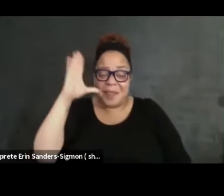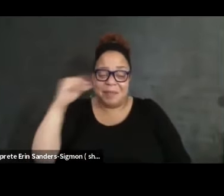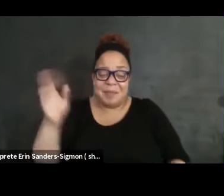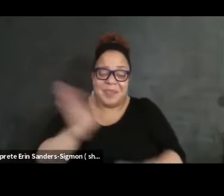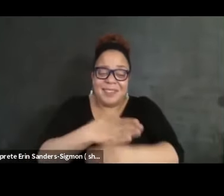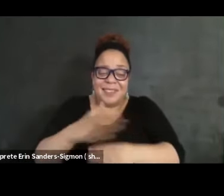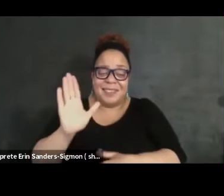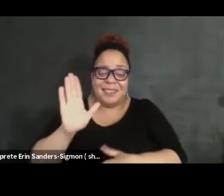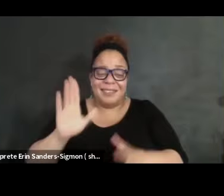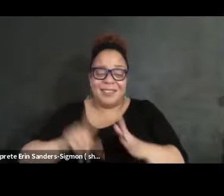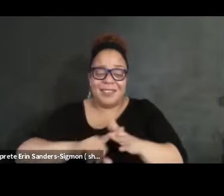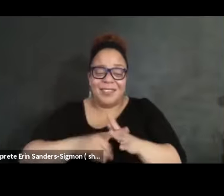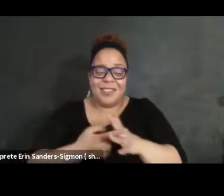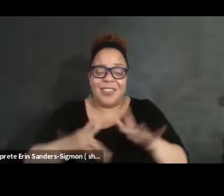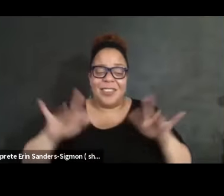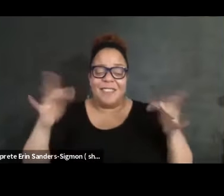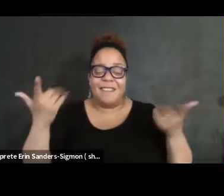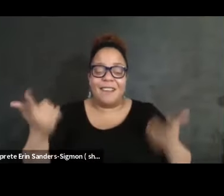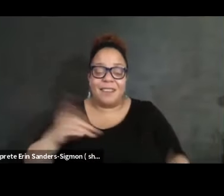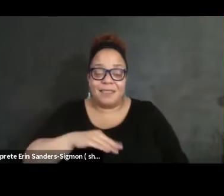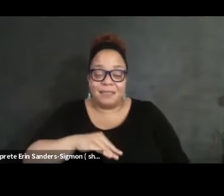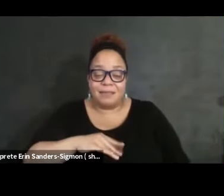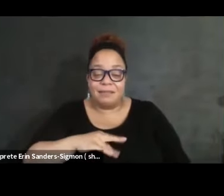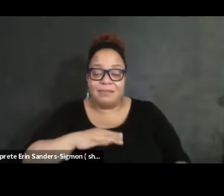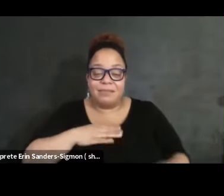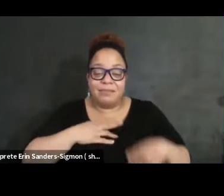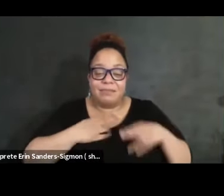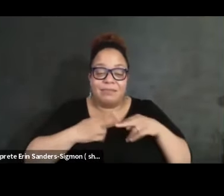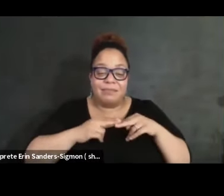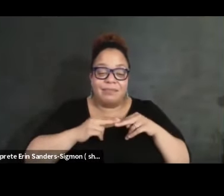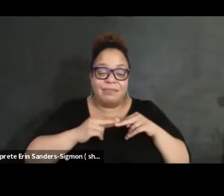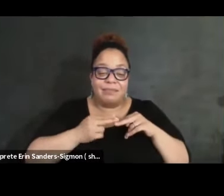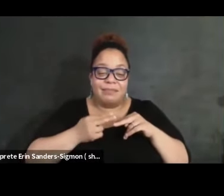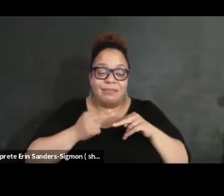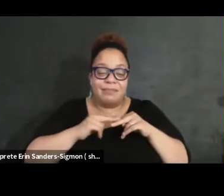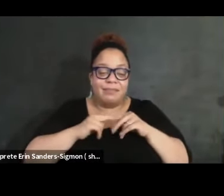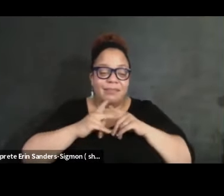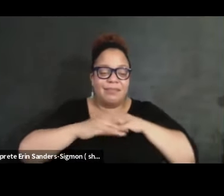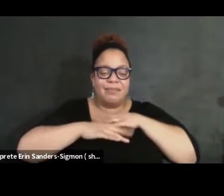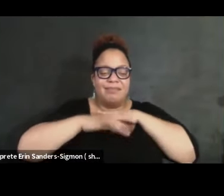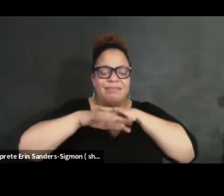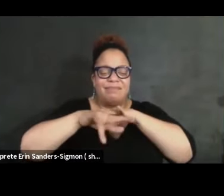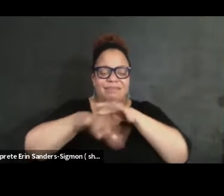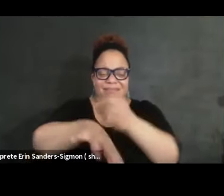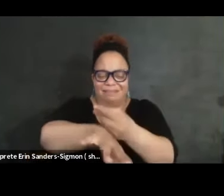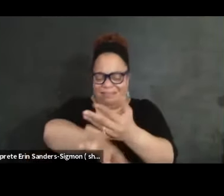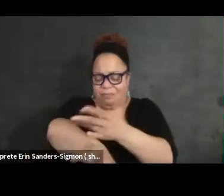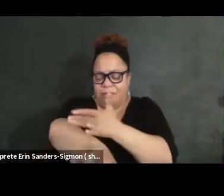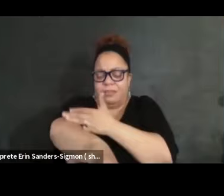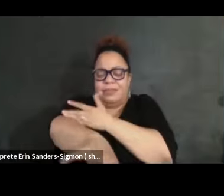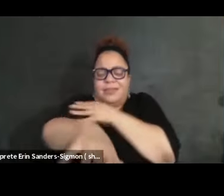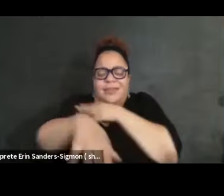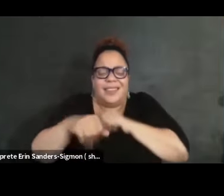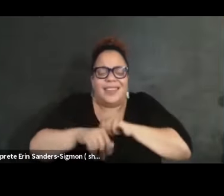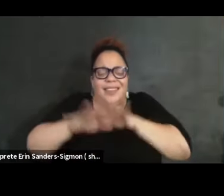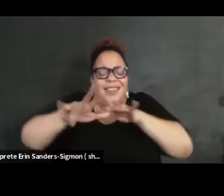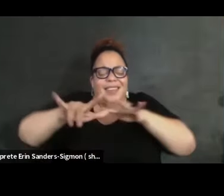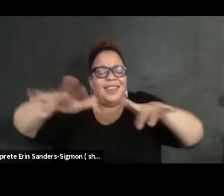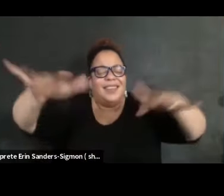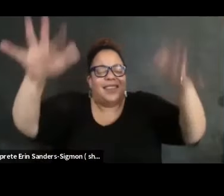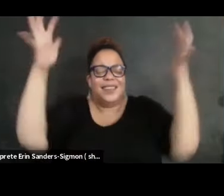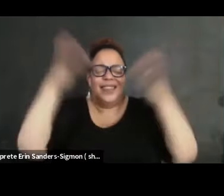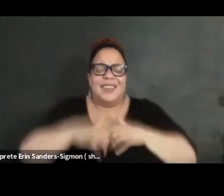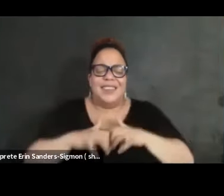travels all the way to the fingertips. A rumble that makes even the mountains fall to their knees at the sound of a single note. A rumble that